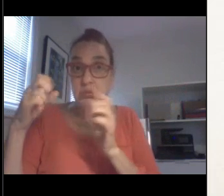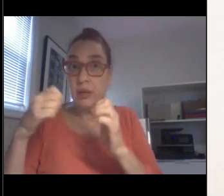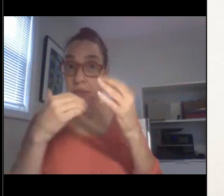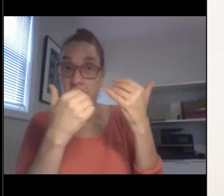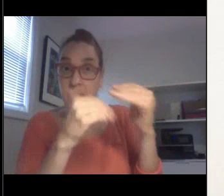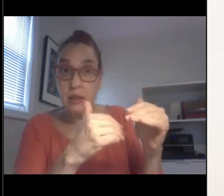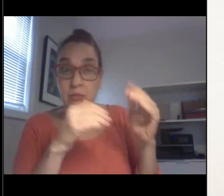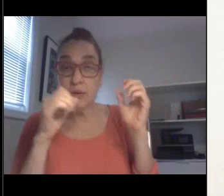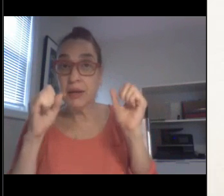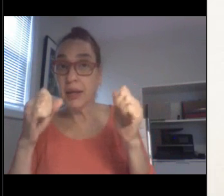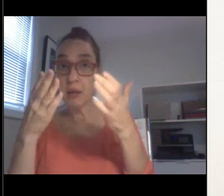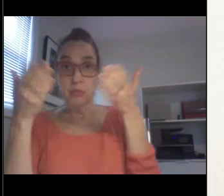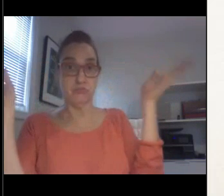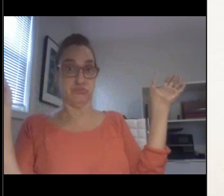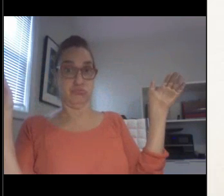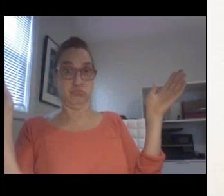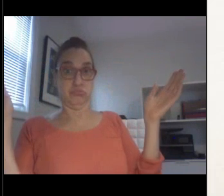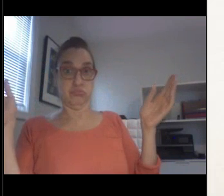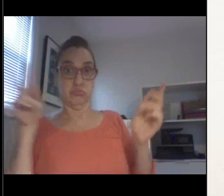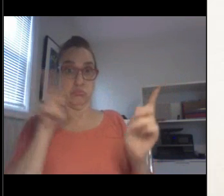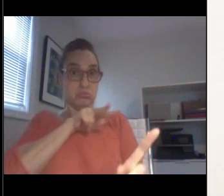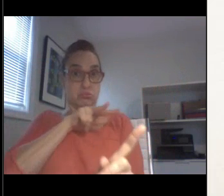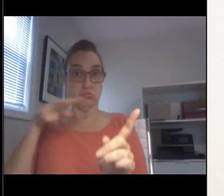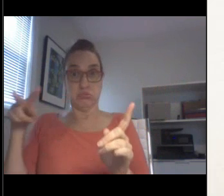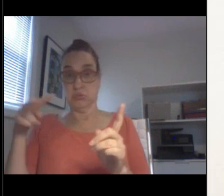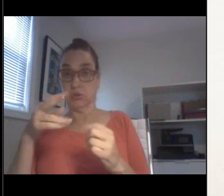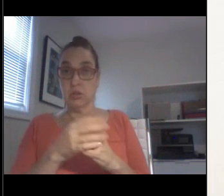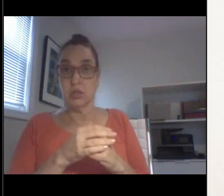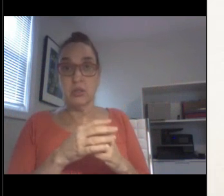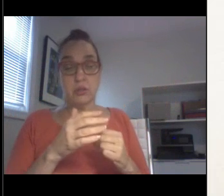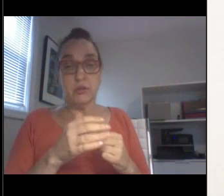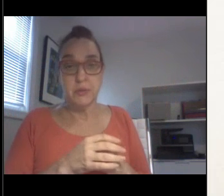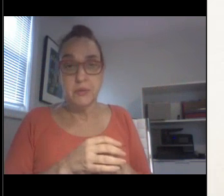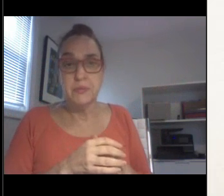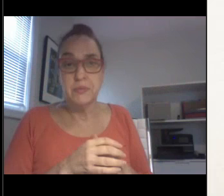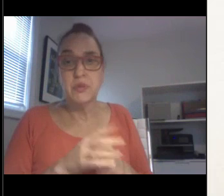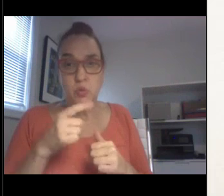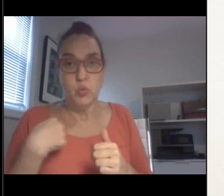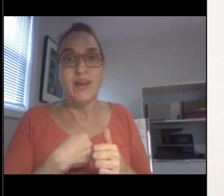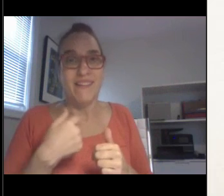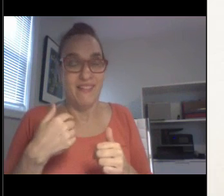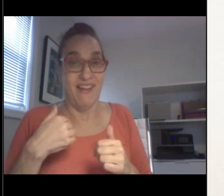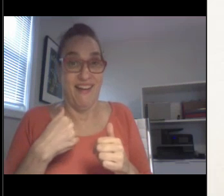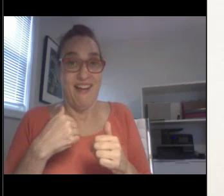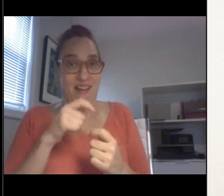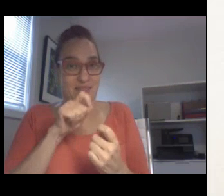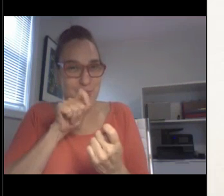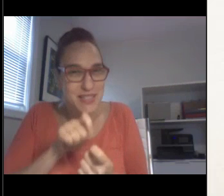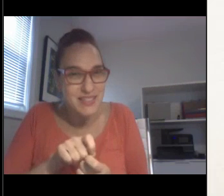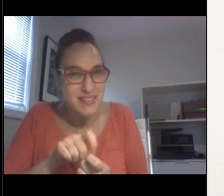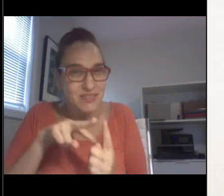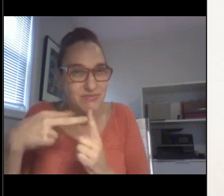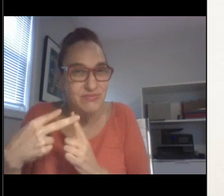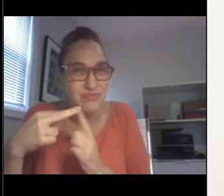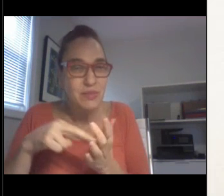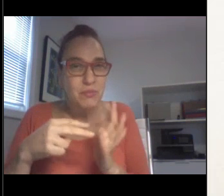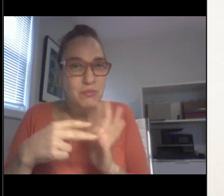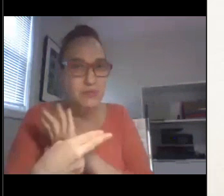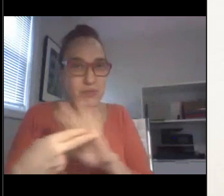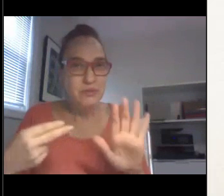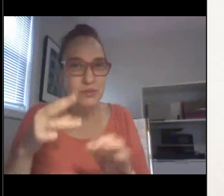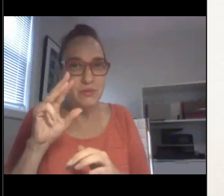marked. Marked being seen as, the idea of general aberrance or difference. We are necessarily subject to the culture